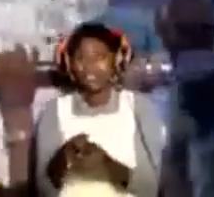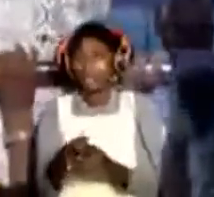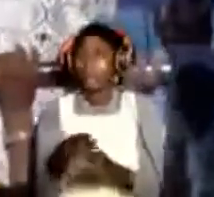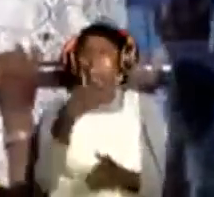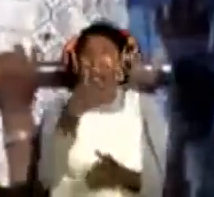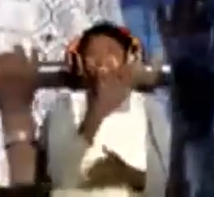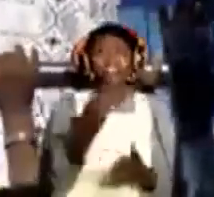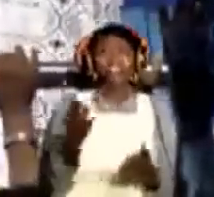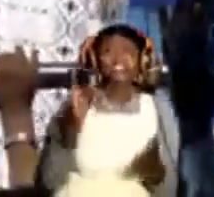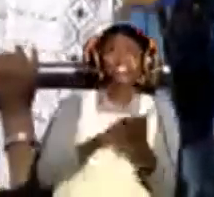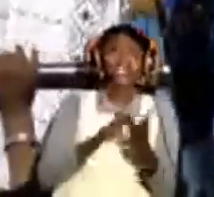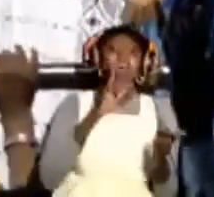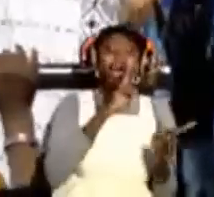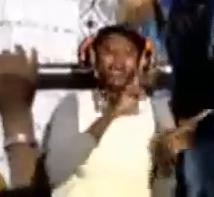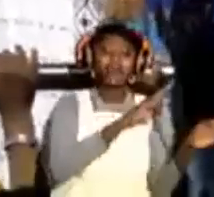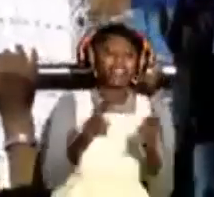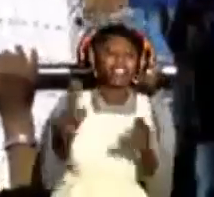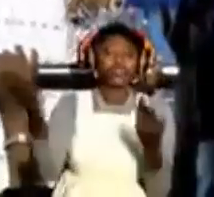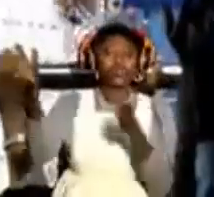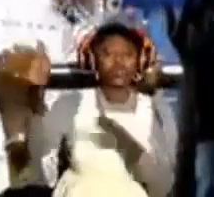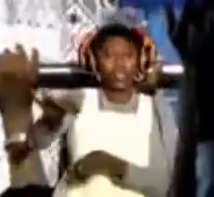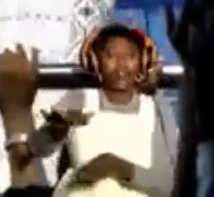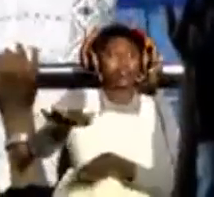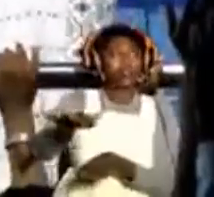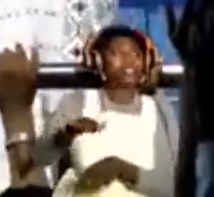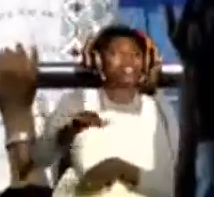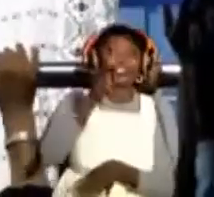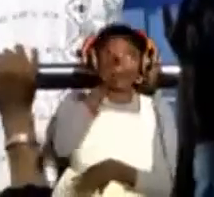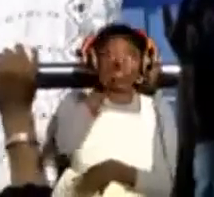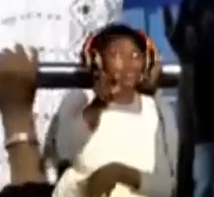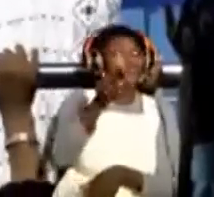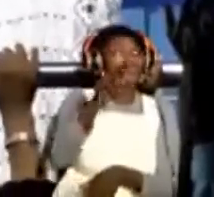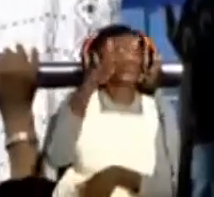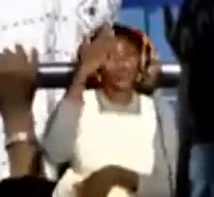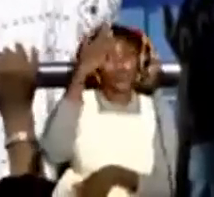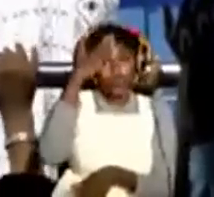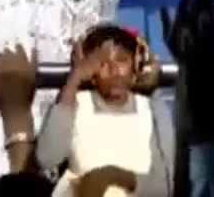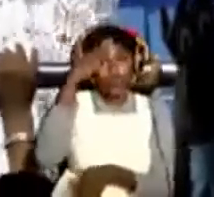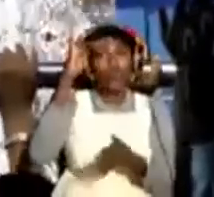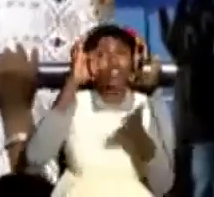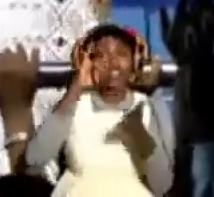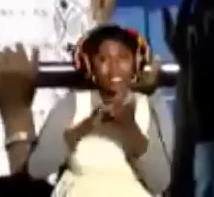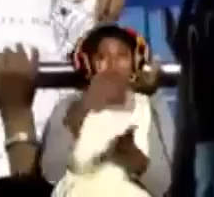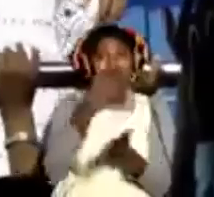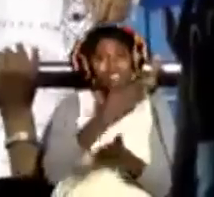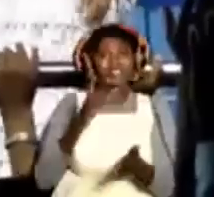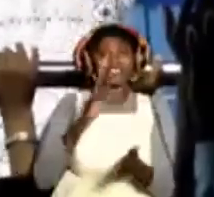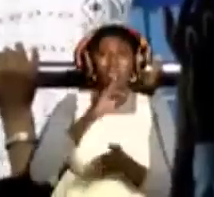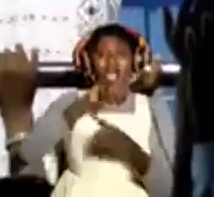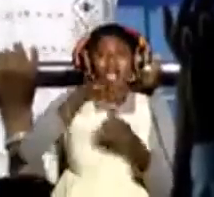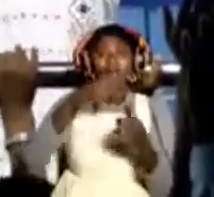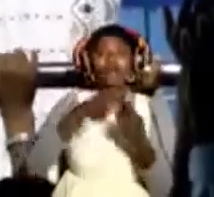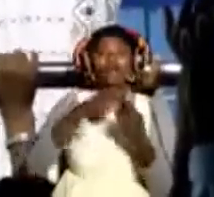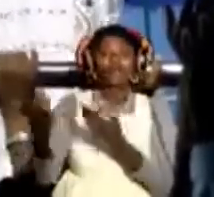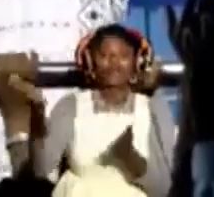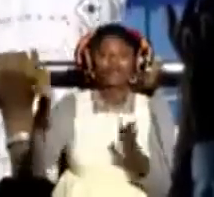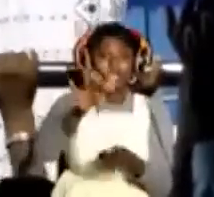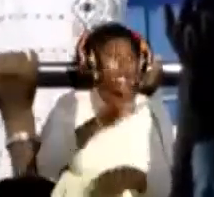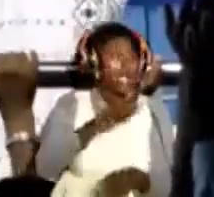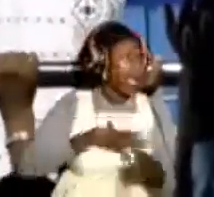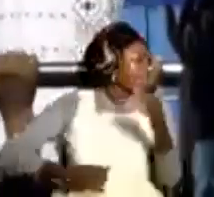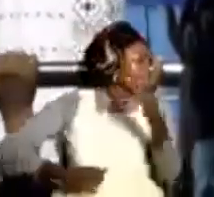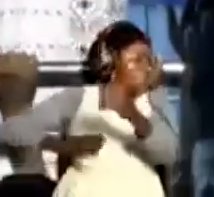Things that are ready to die. You know that things are about to die. You know that